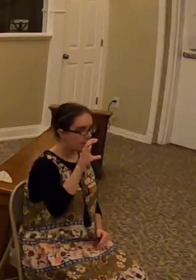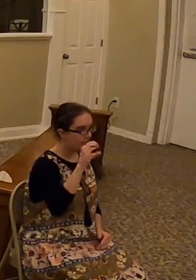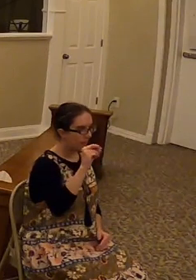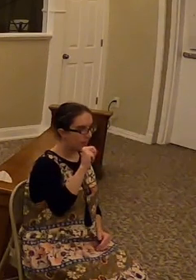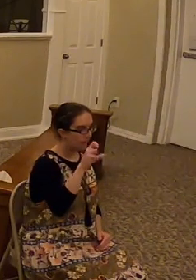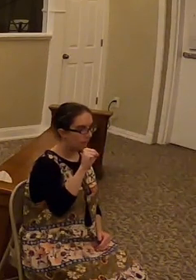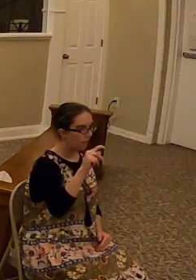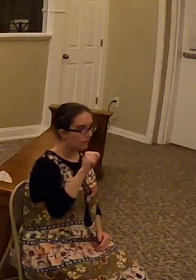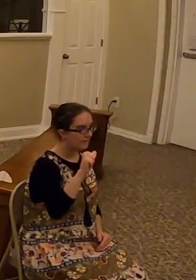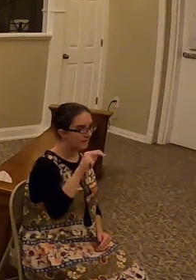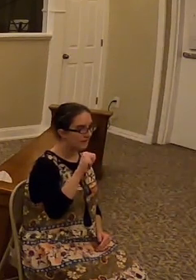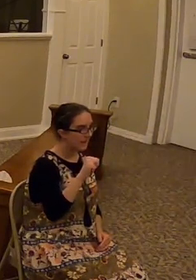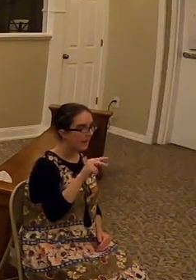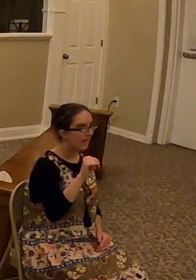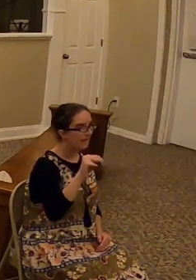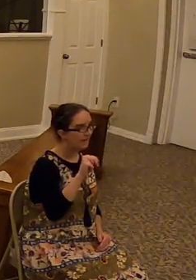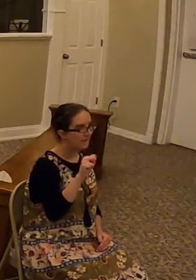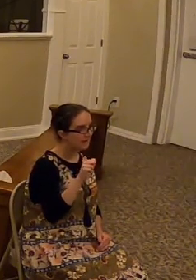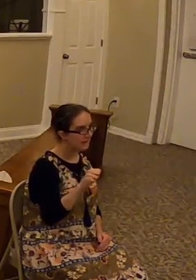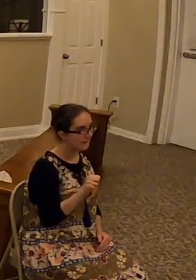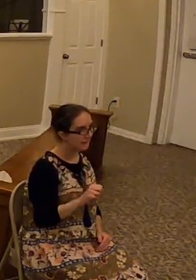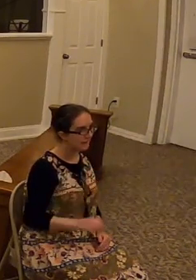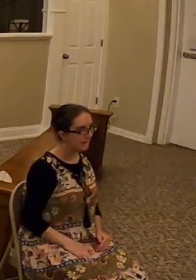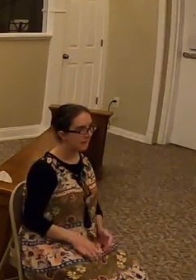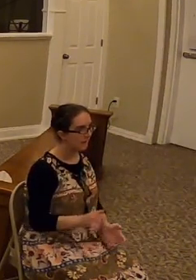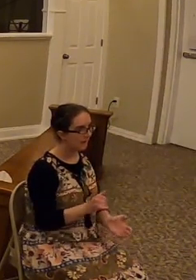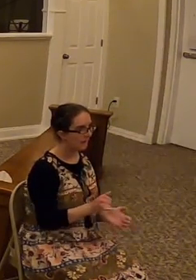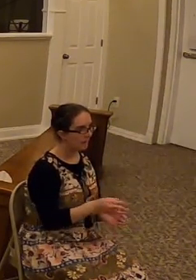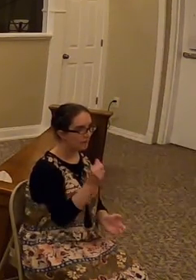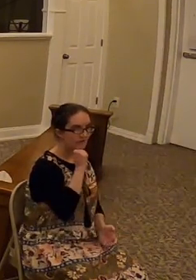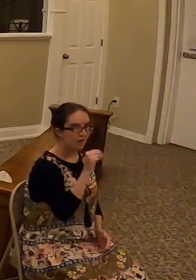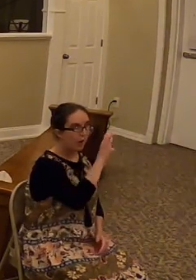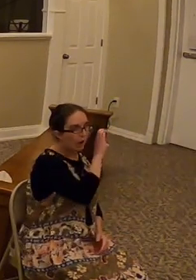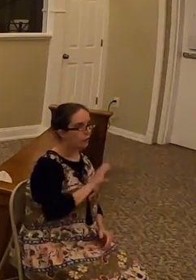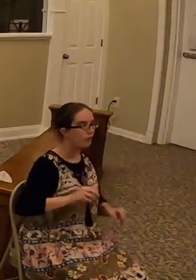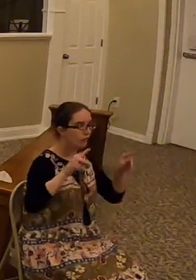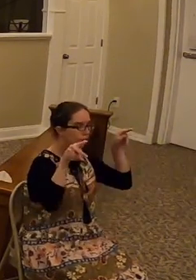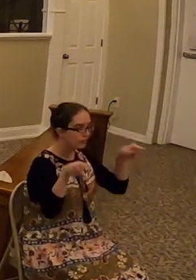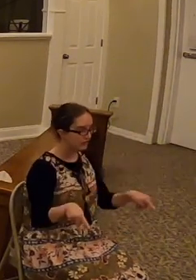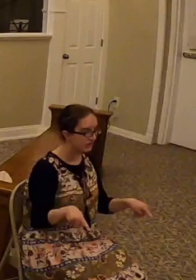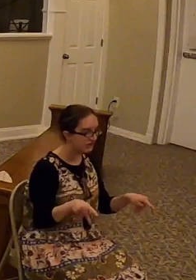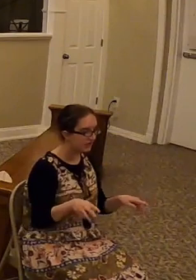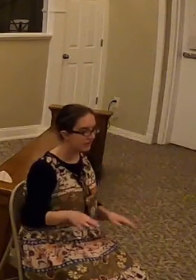And Constantine, the emperor, who was not a Christian,